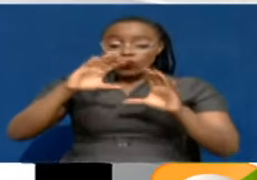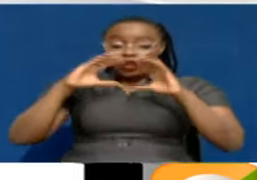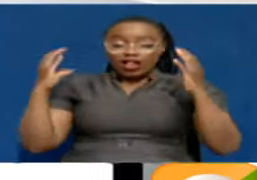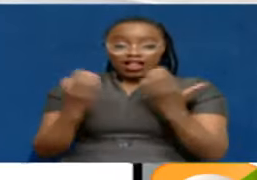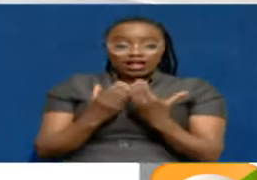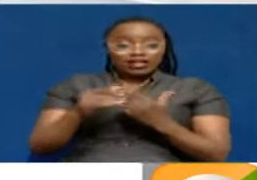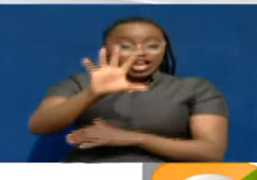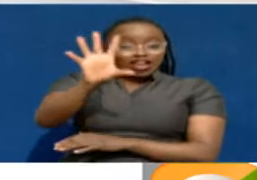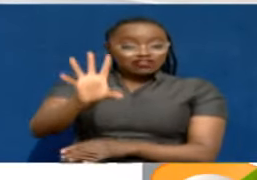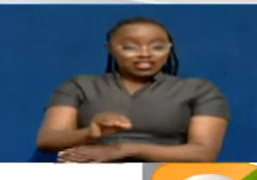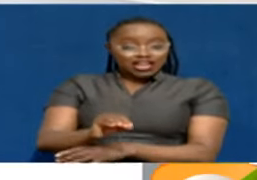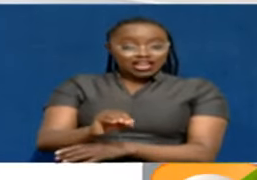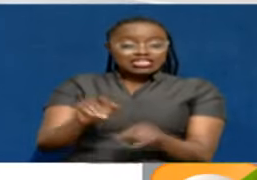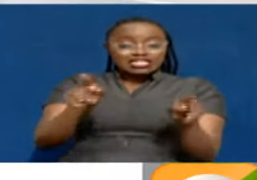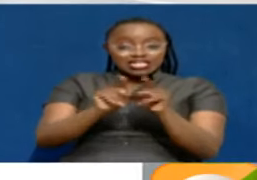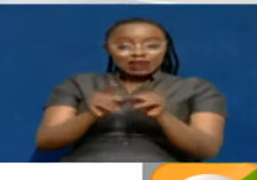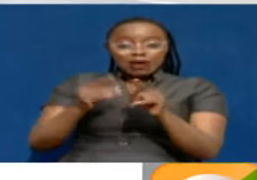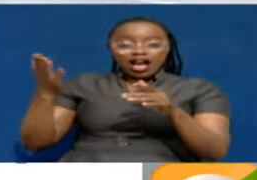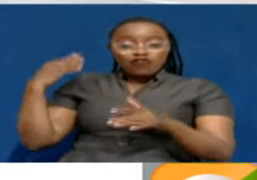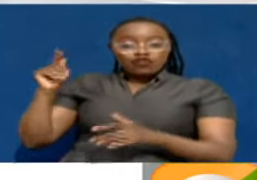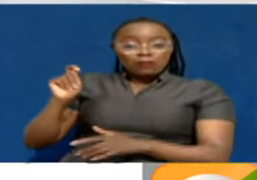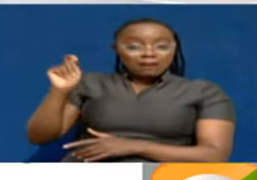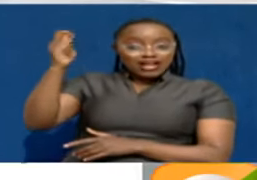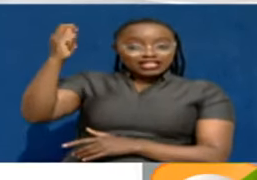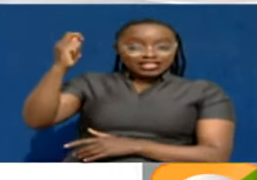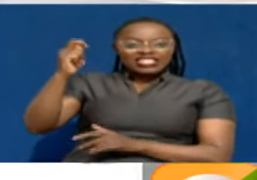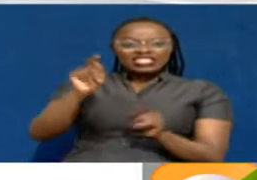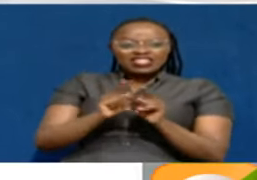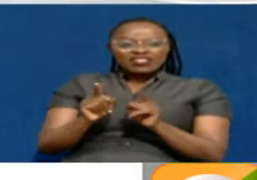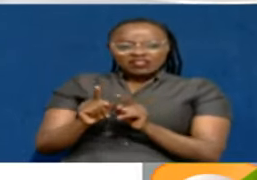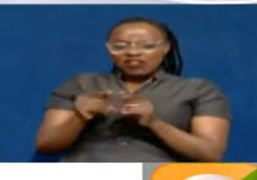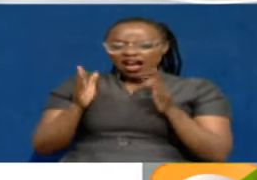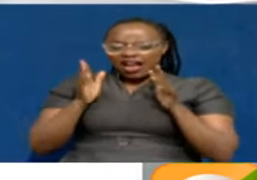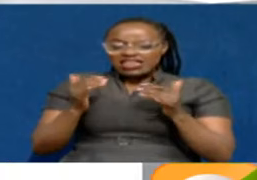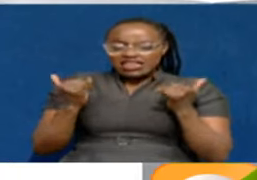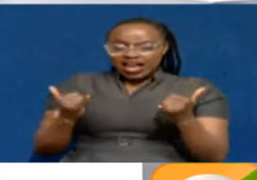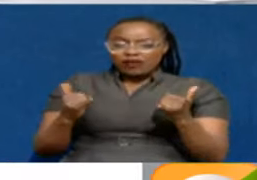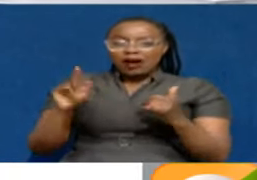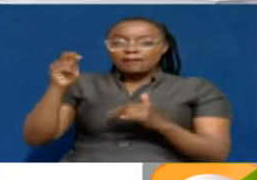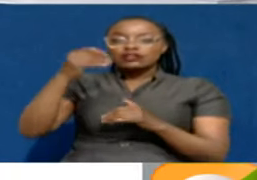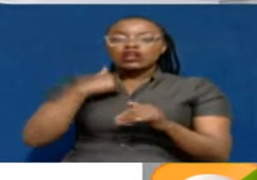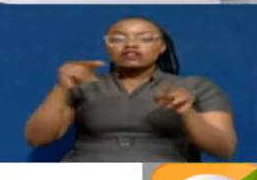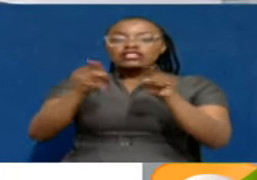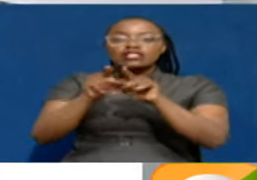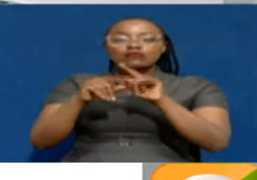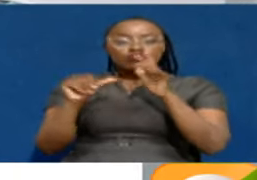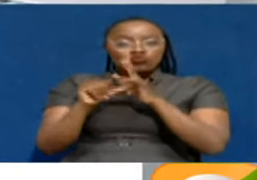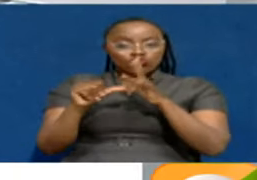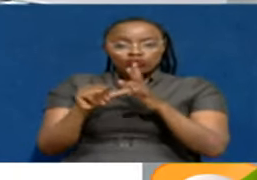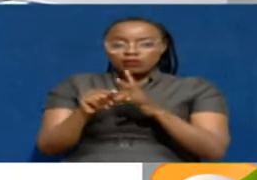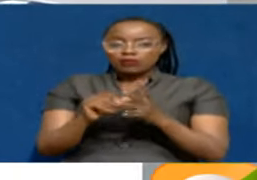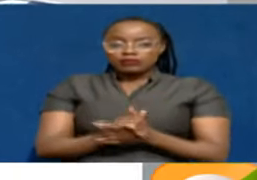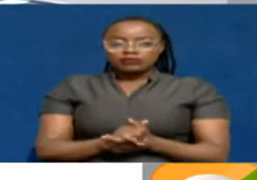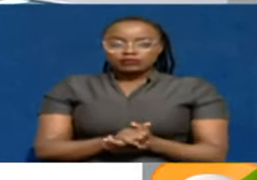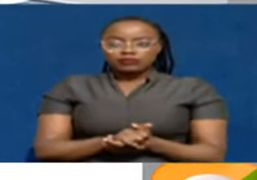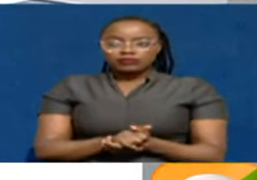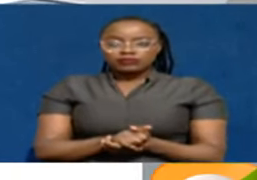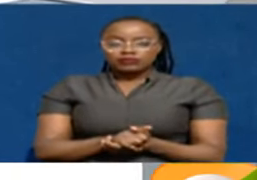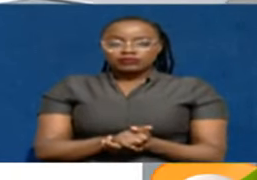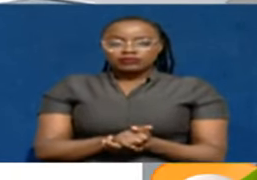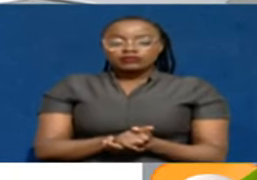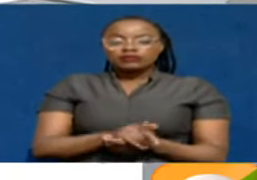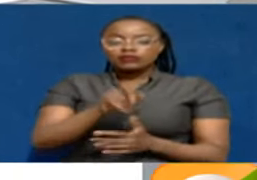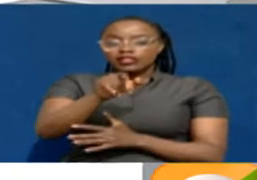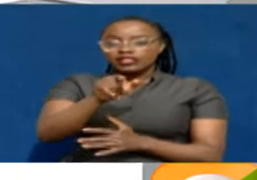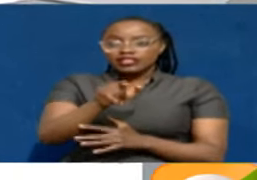for even a former president, let alone a sitting one, to have these kinds of problems.